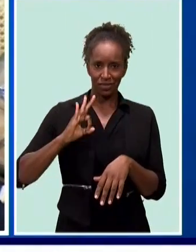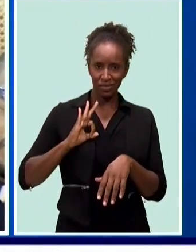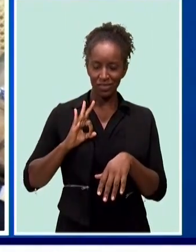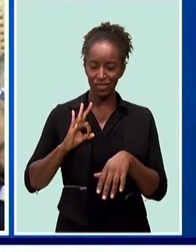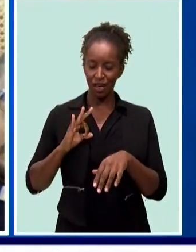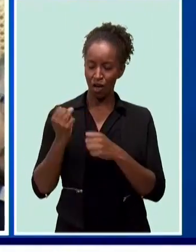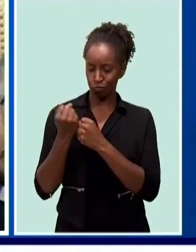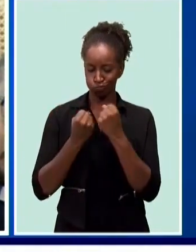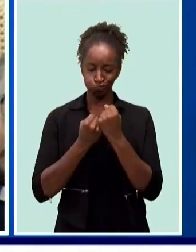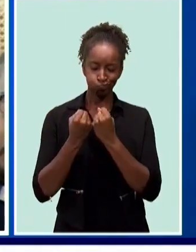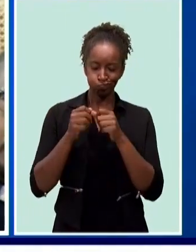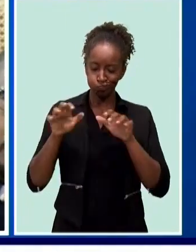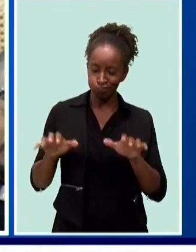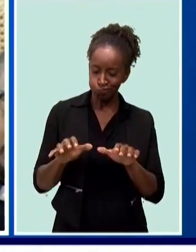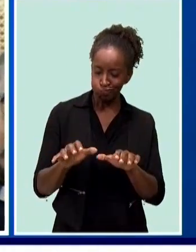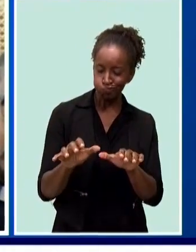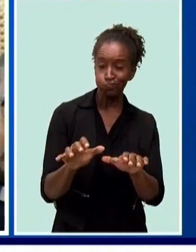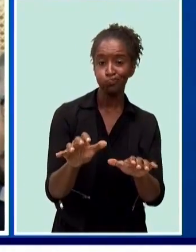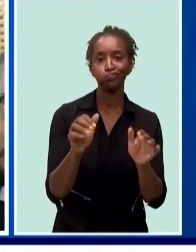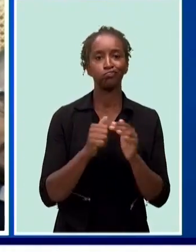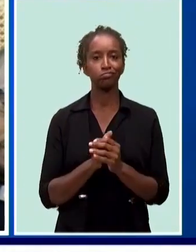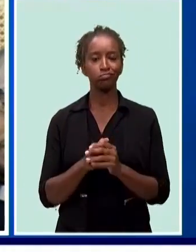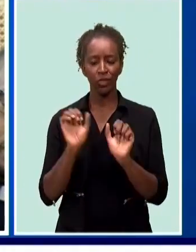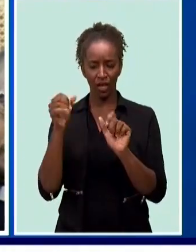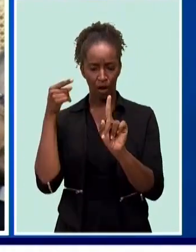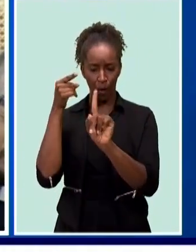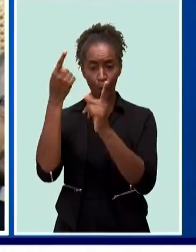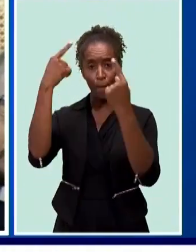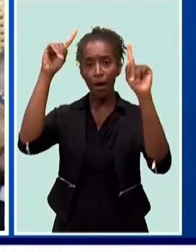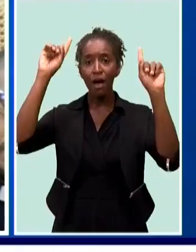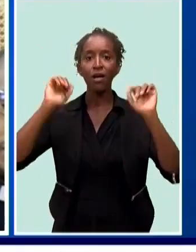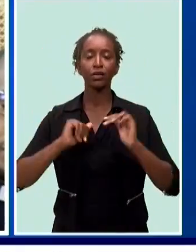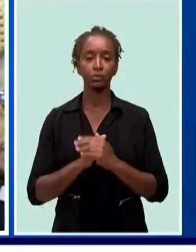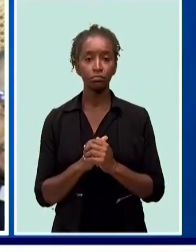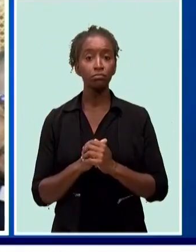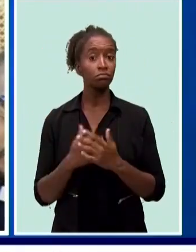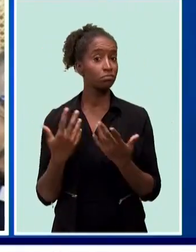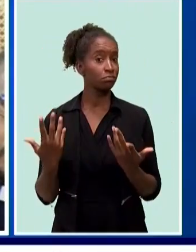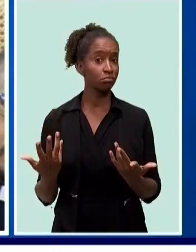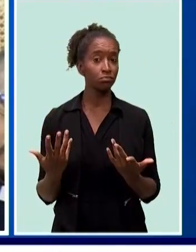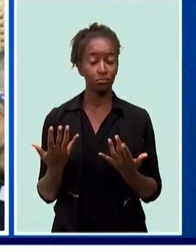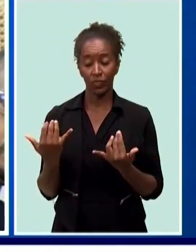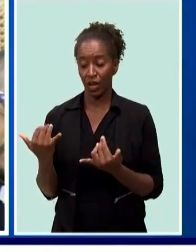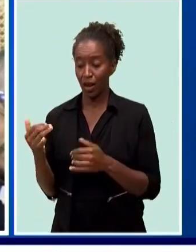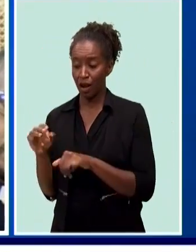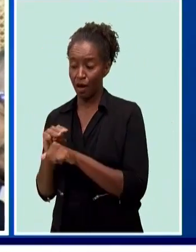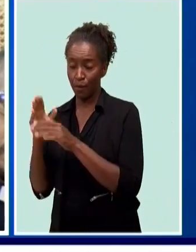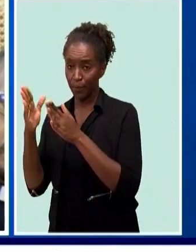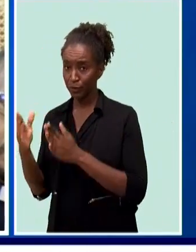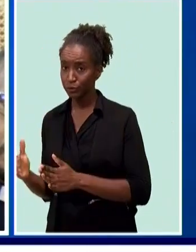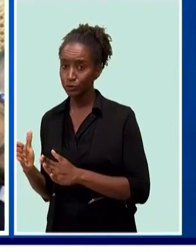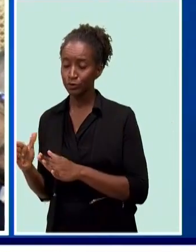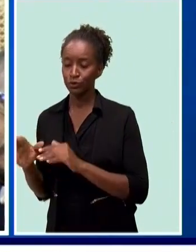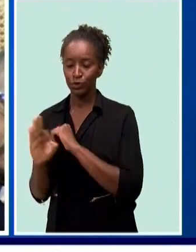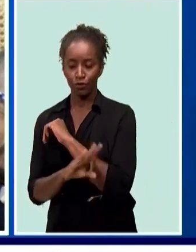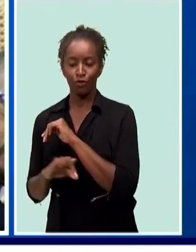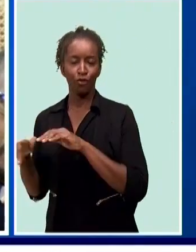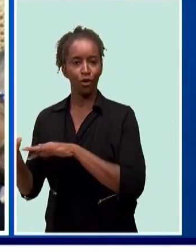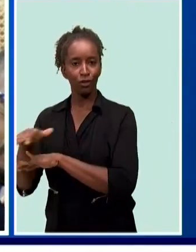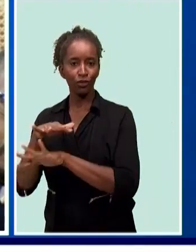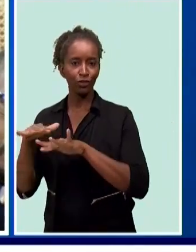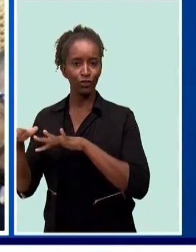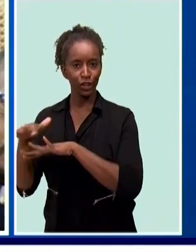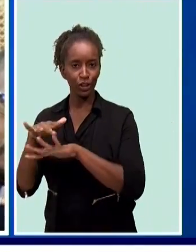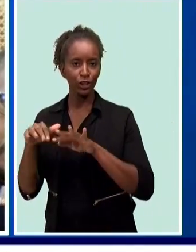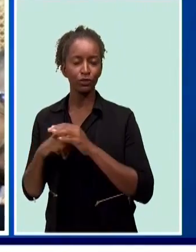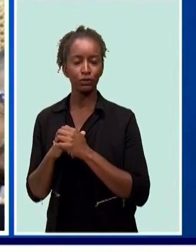And I really have to give kudos to the current Minister of Foreign Affairs, who has come